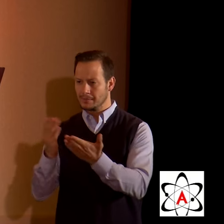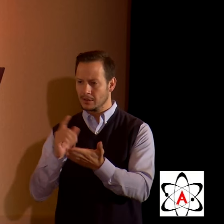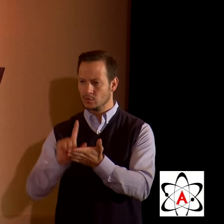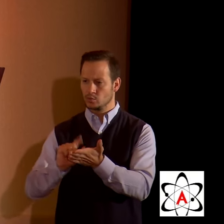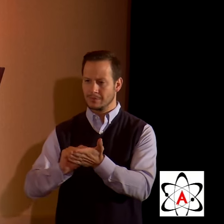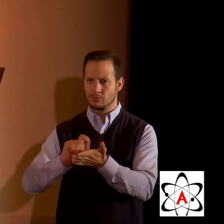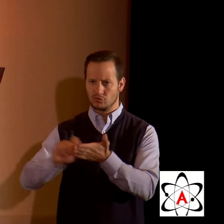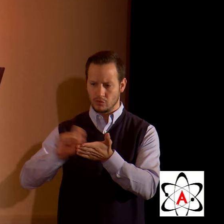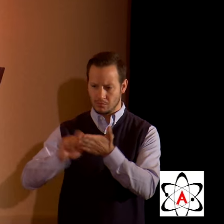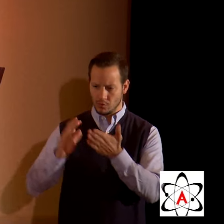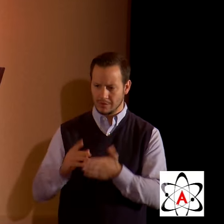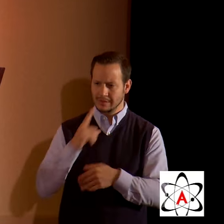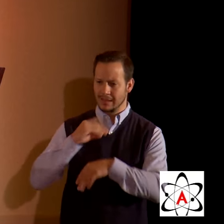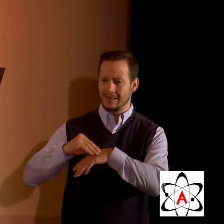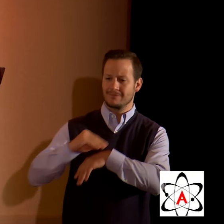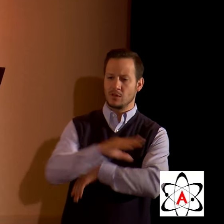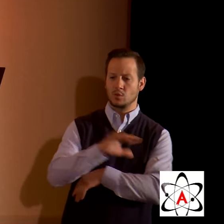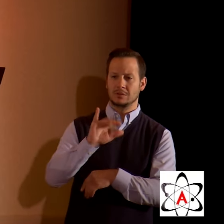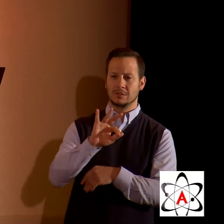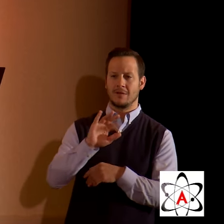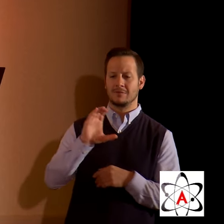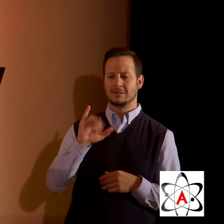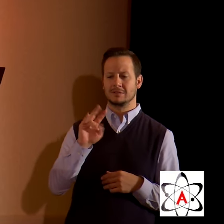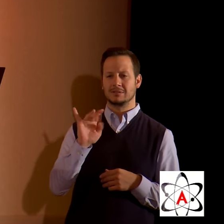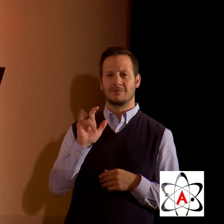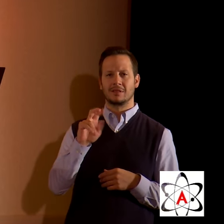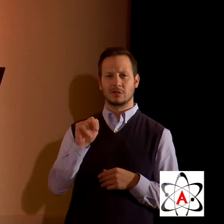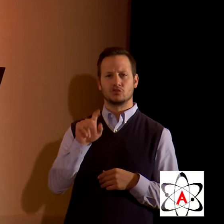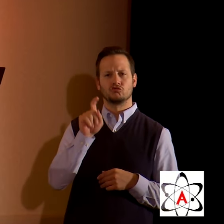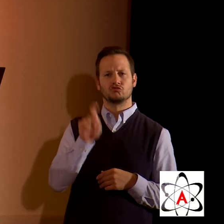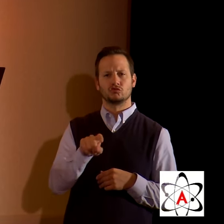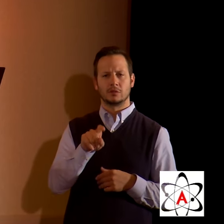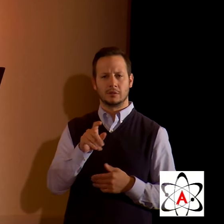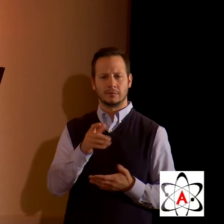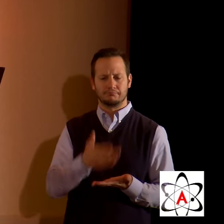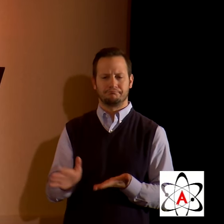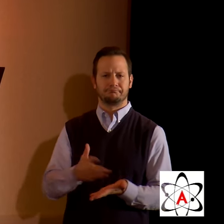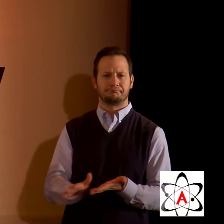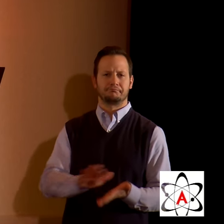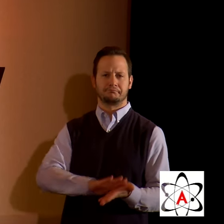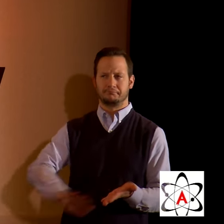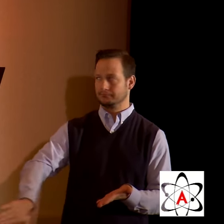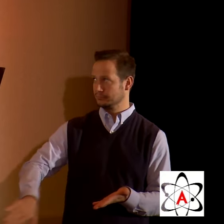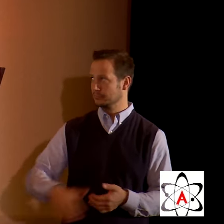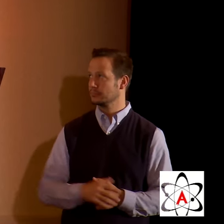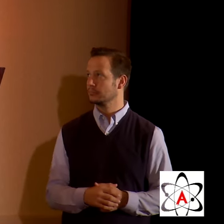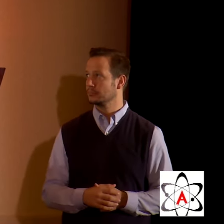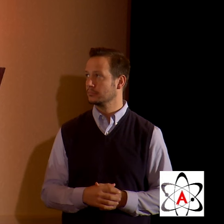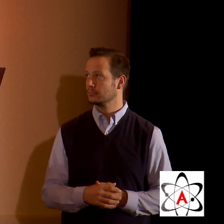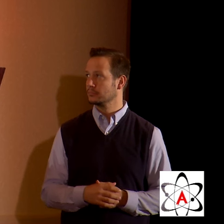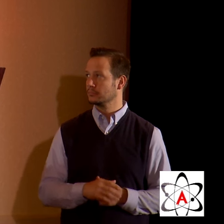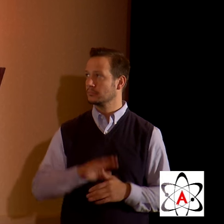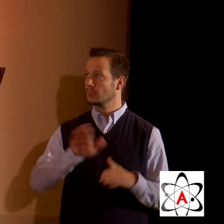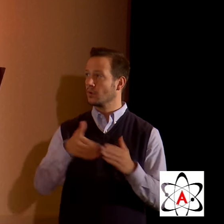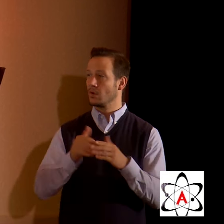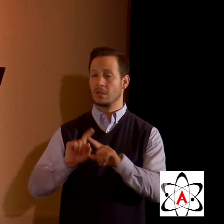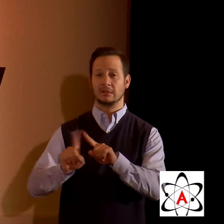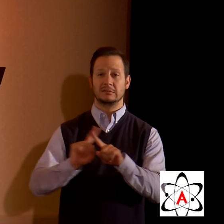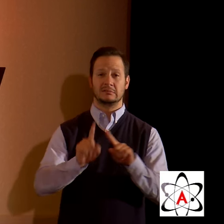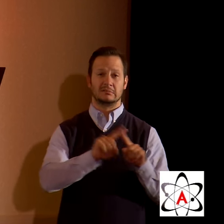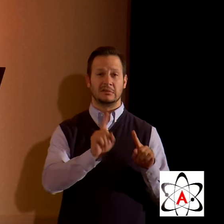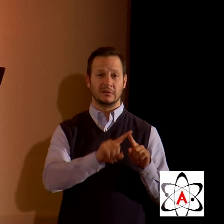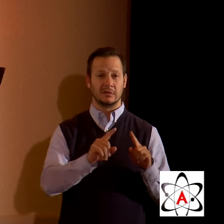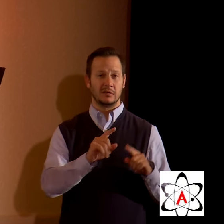that the influences of civilization should simply sweep it away. Of all the creeds to emerge from